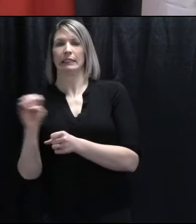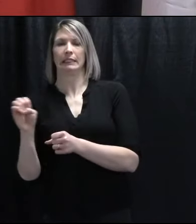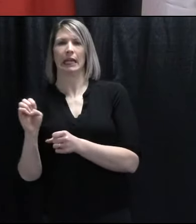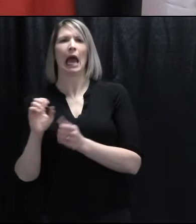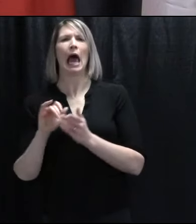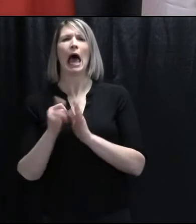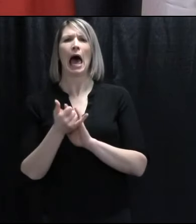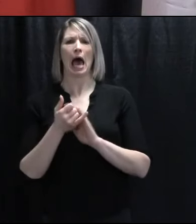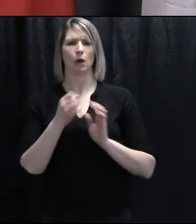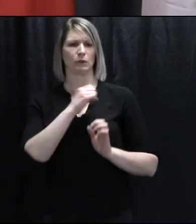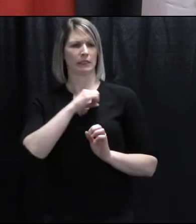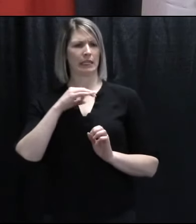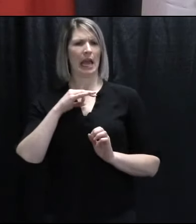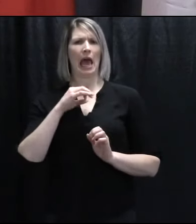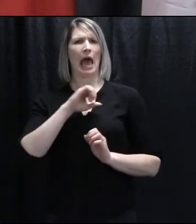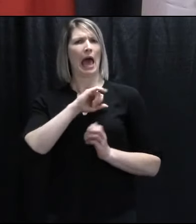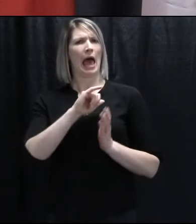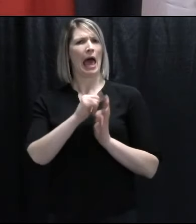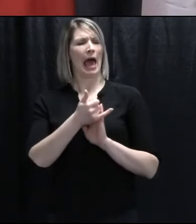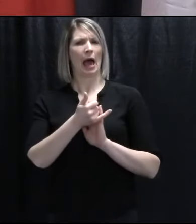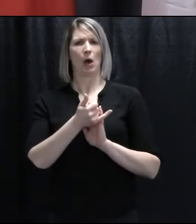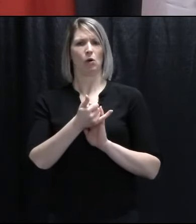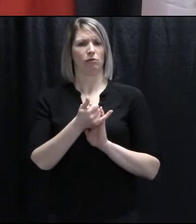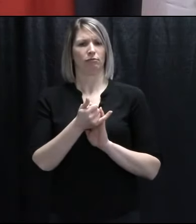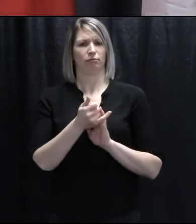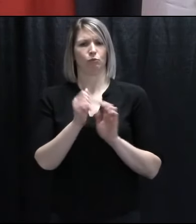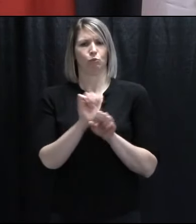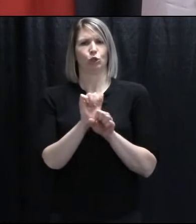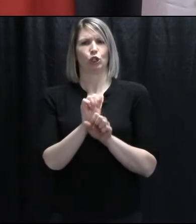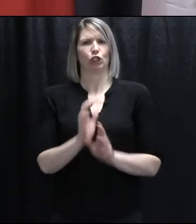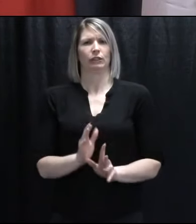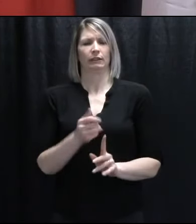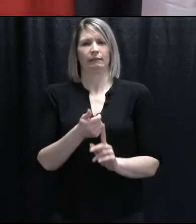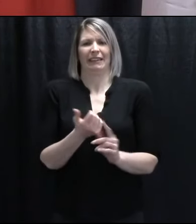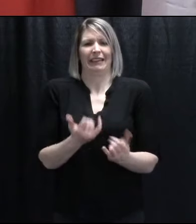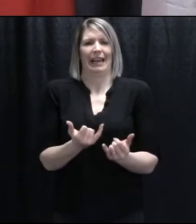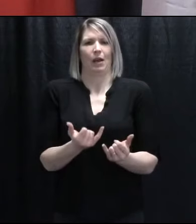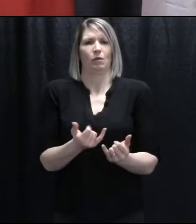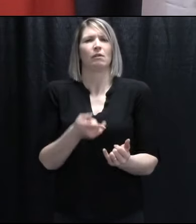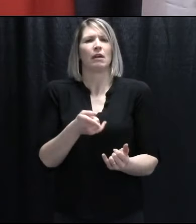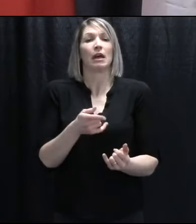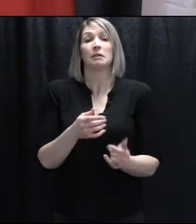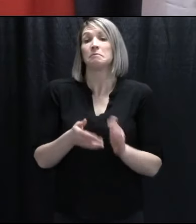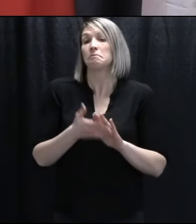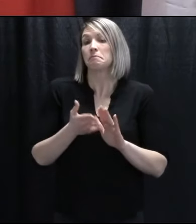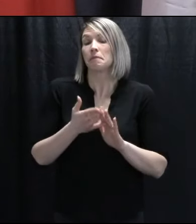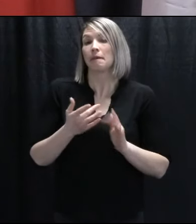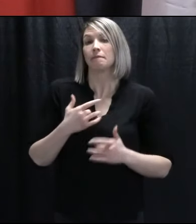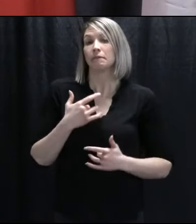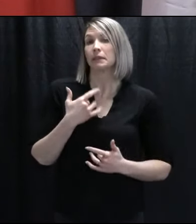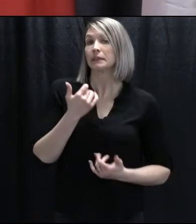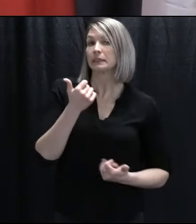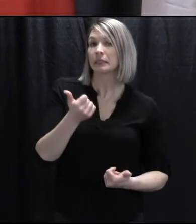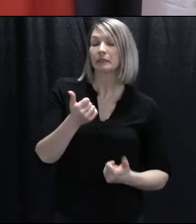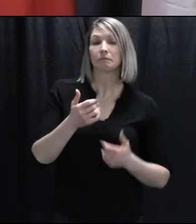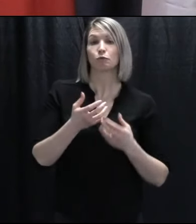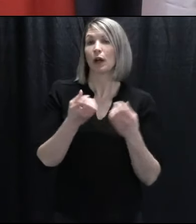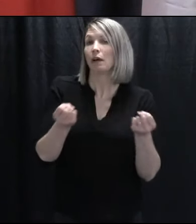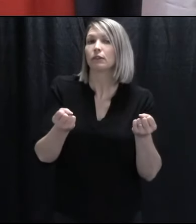So the question there, Dr. Fitzgerald. Yeah, so the question there, if you didn't hear it, would be about the healthcare workers in St.